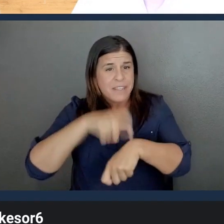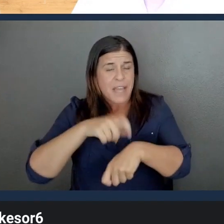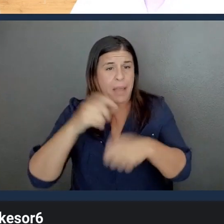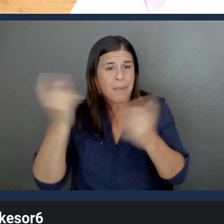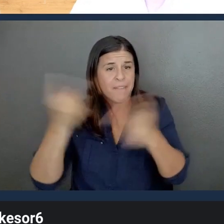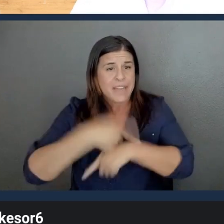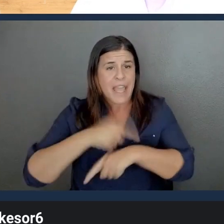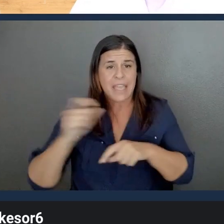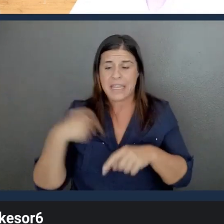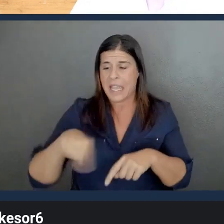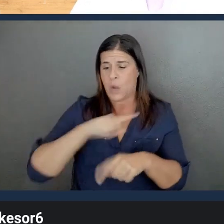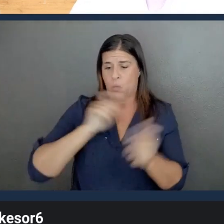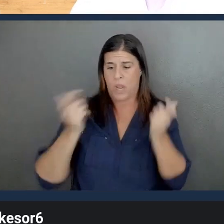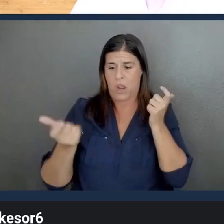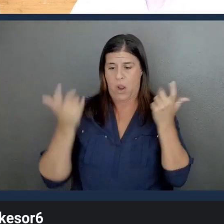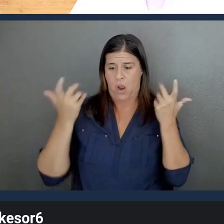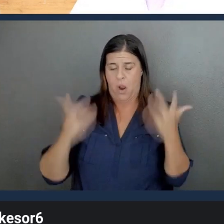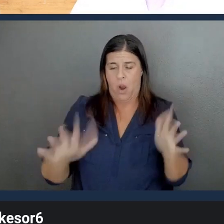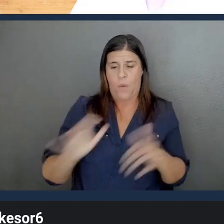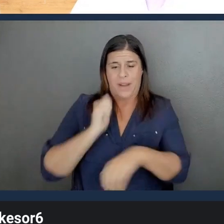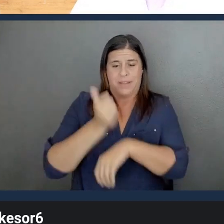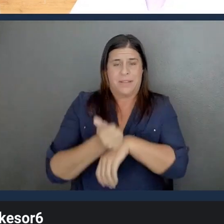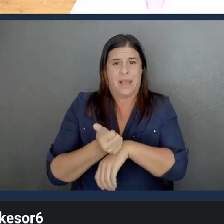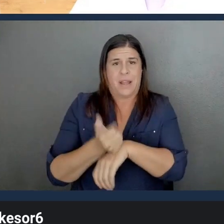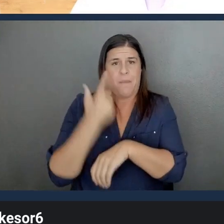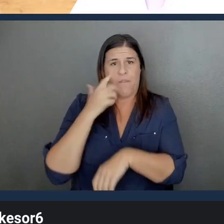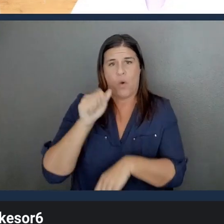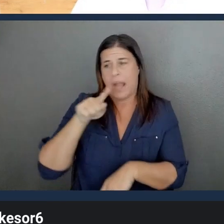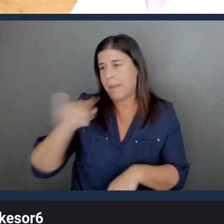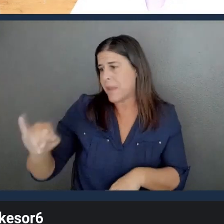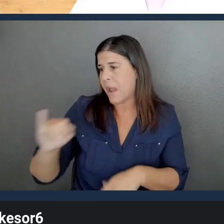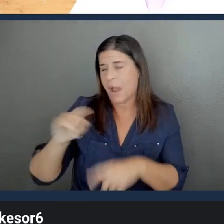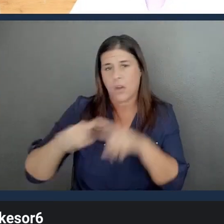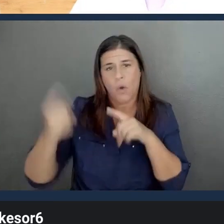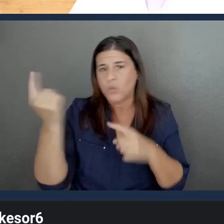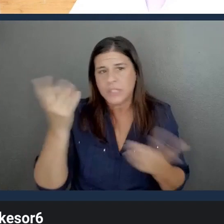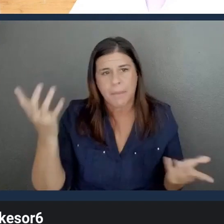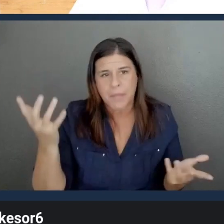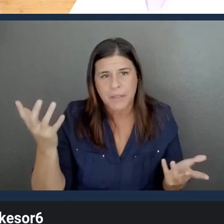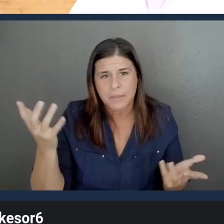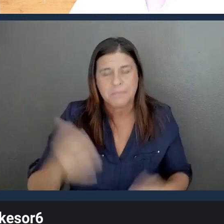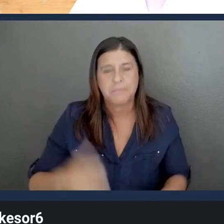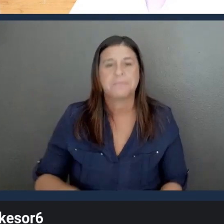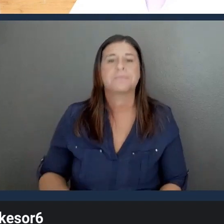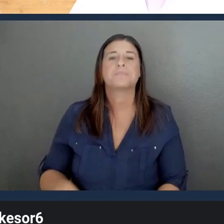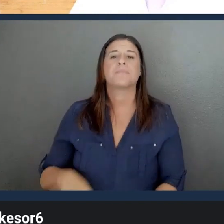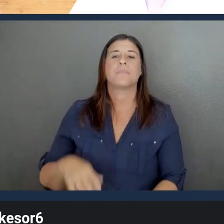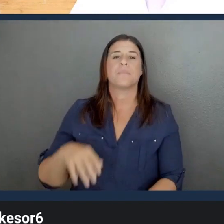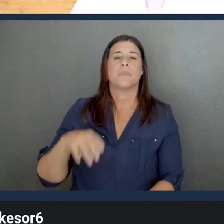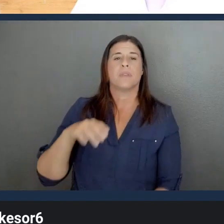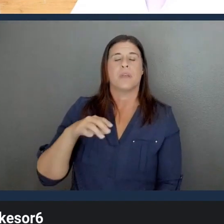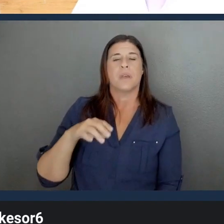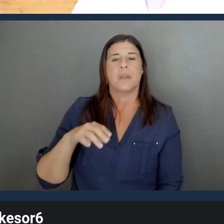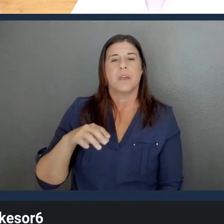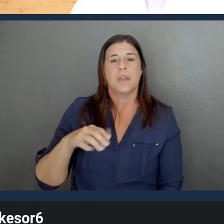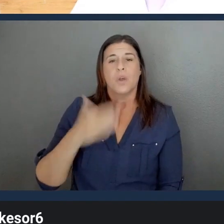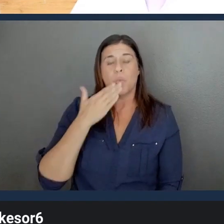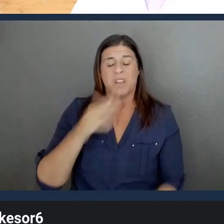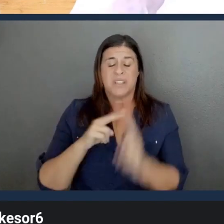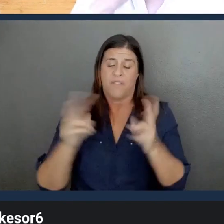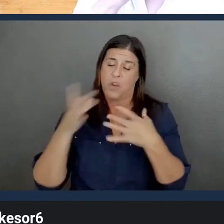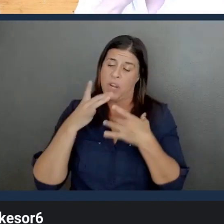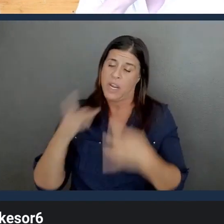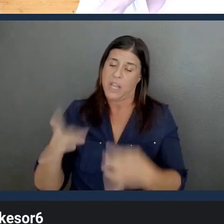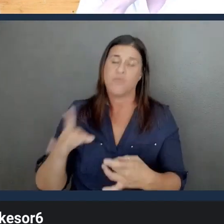scaling somehow through an API call or something? Right. So thank you for the question. It's actually a very interesting use